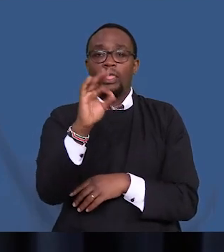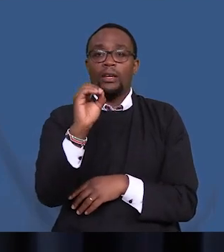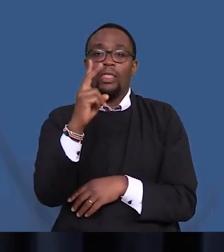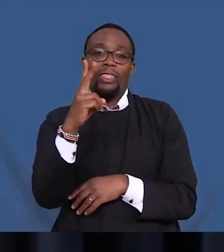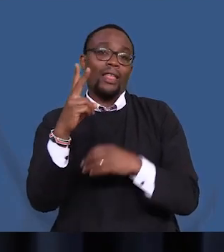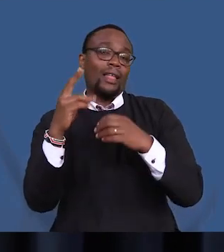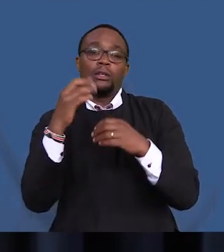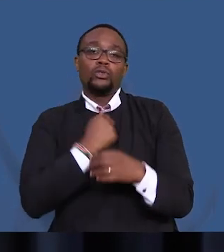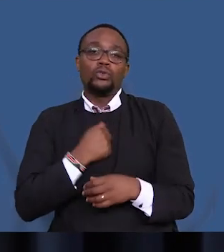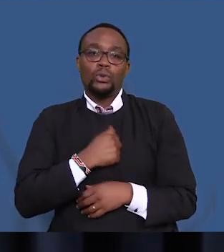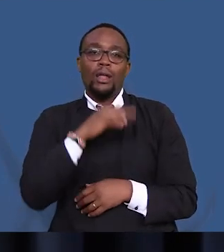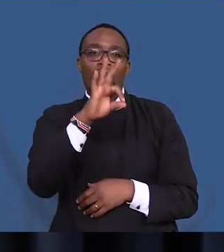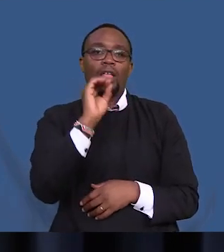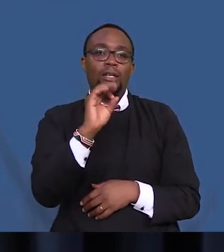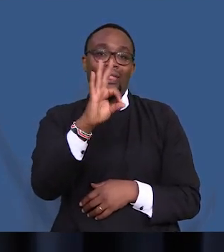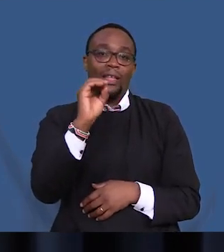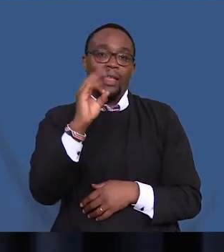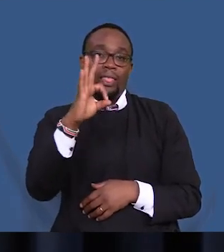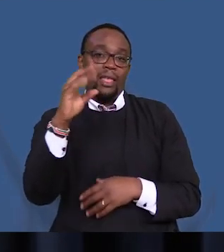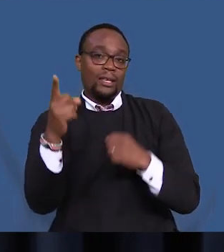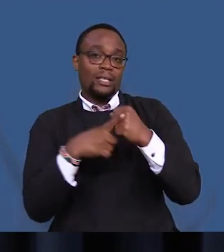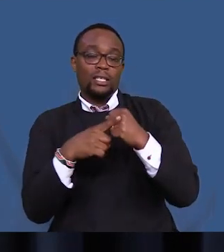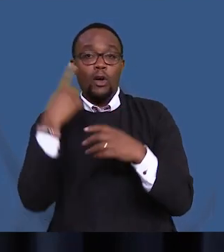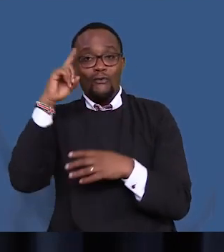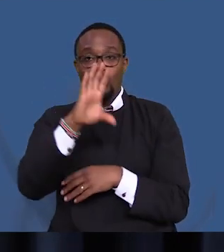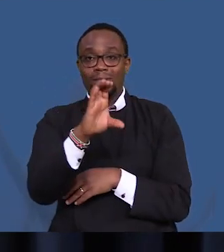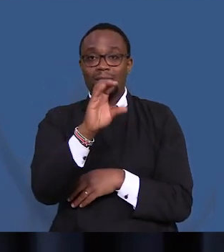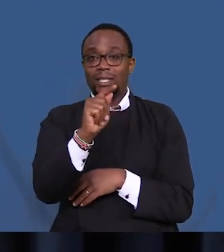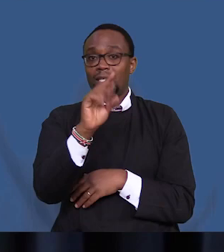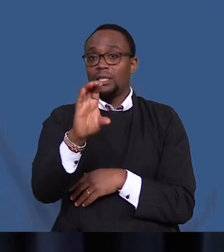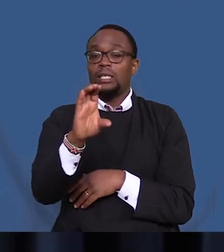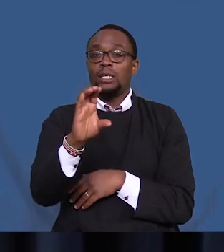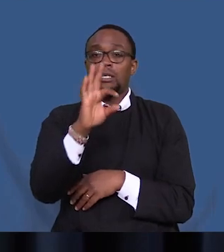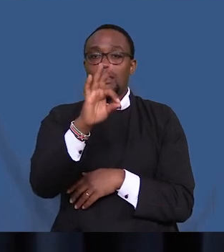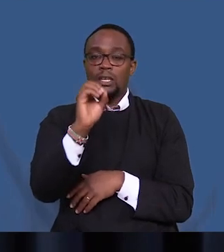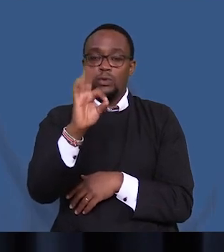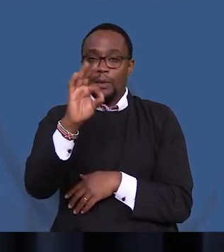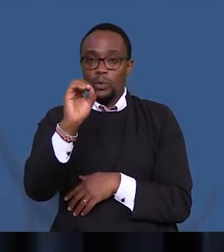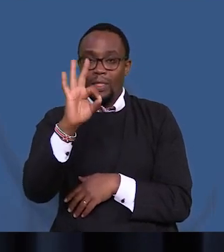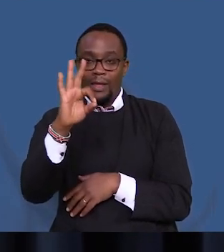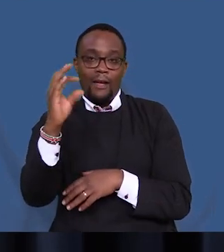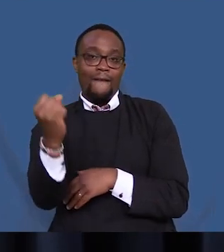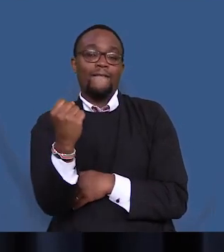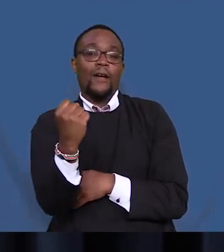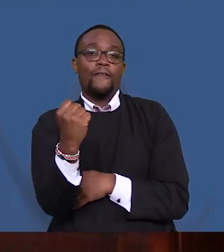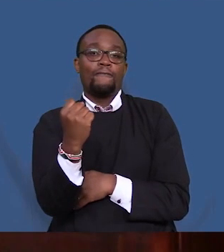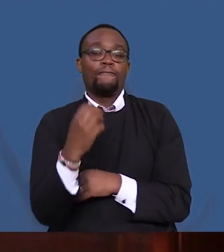303036. And then our pay bill for the Children and Teen Center is